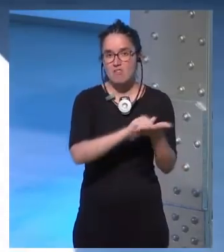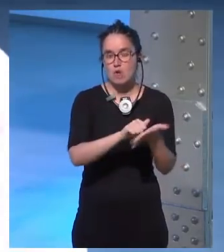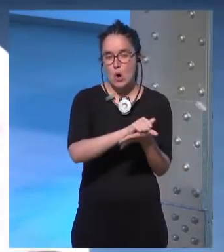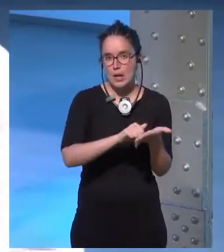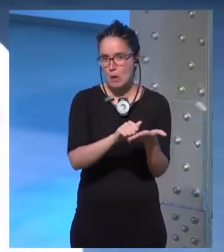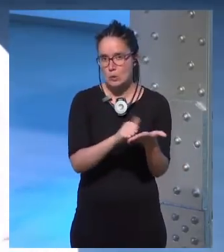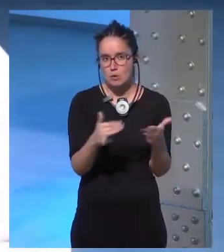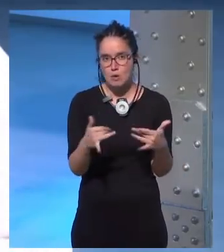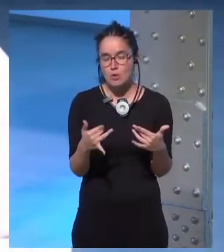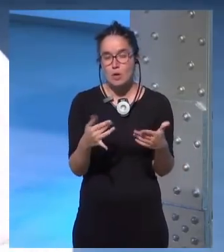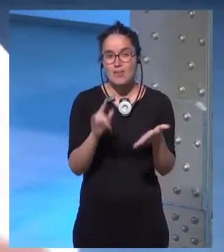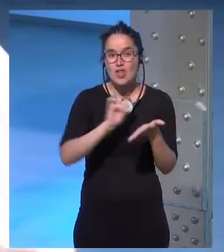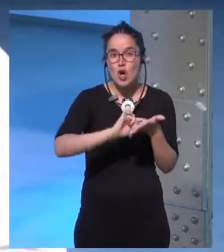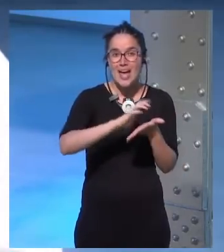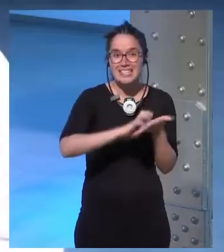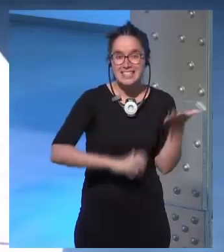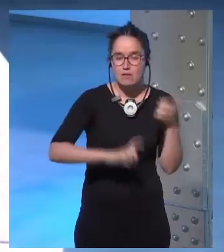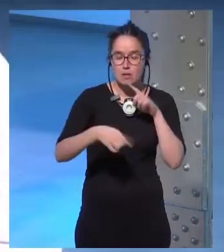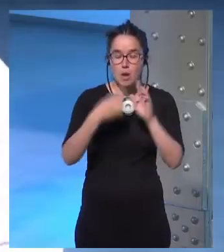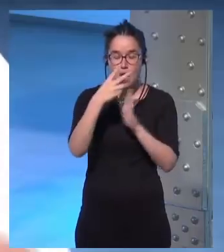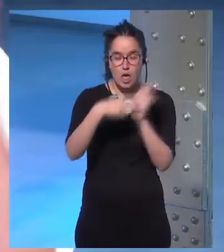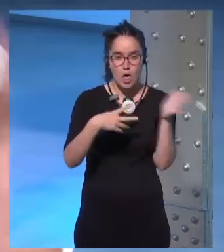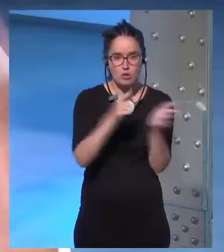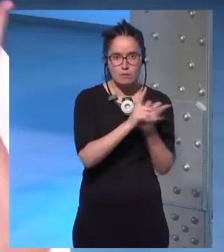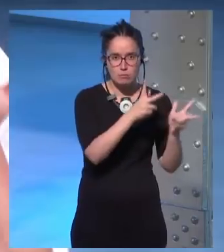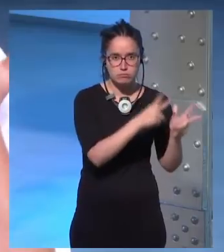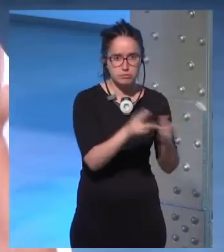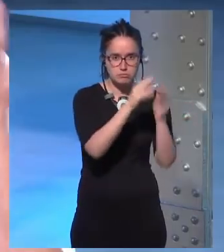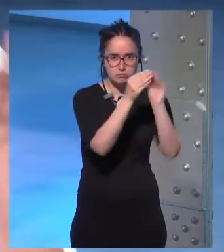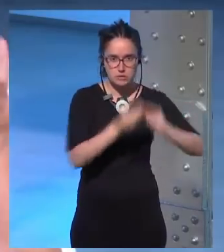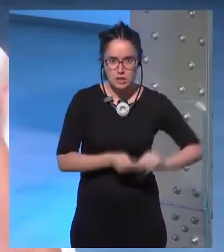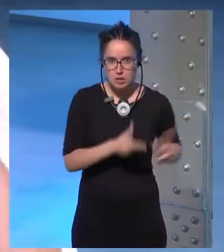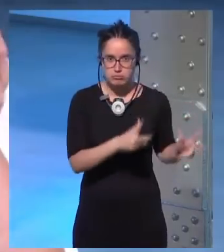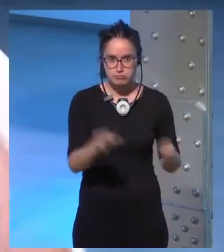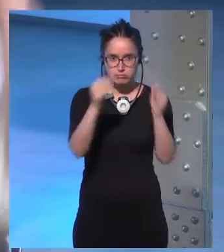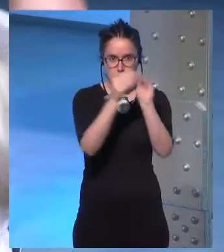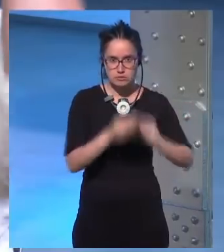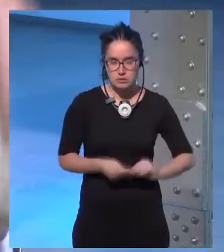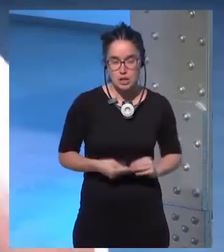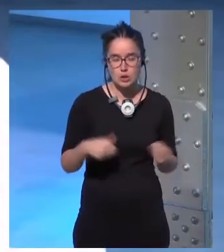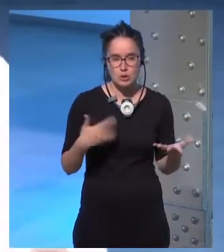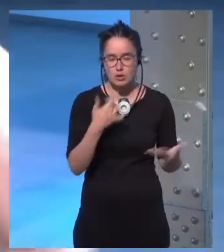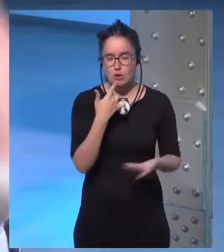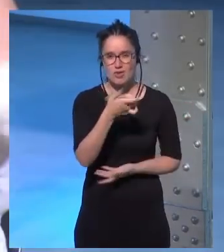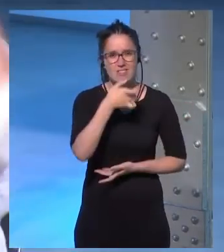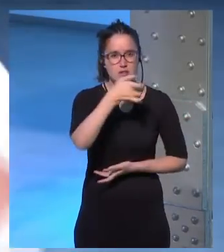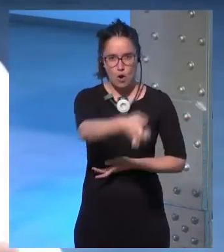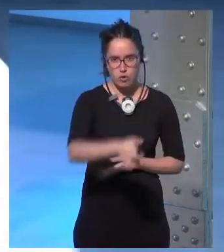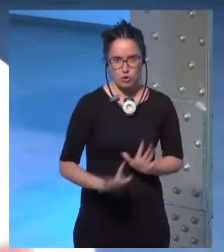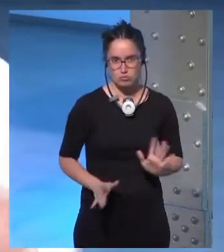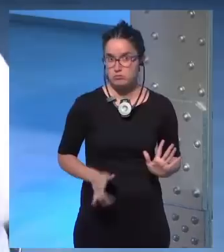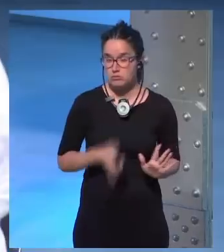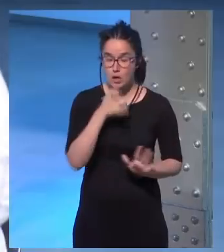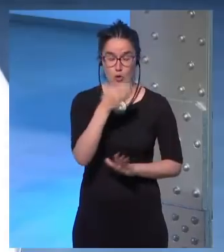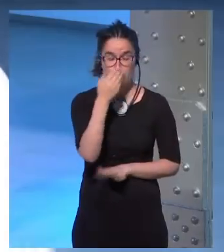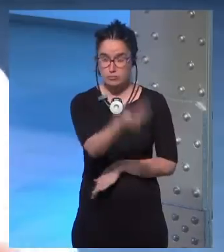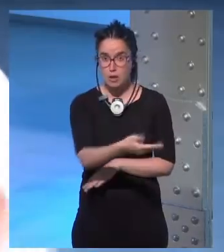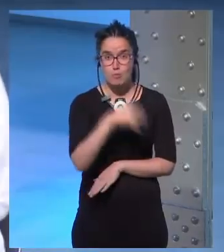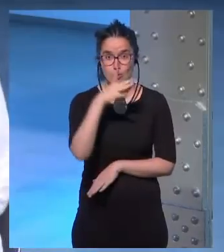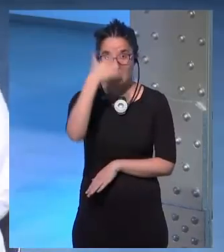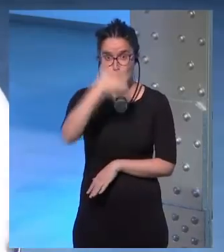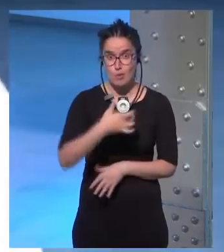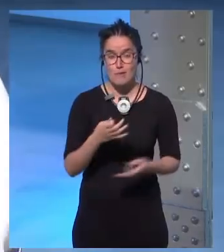was like, I hate you. It drives me nuts. And a lot of us, because a lot of us like have this process, and